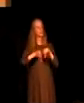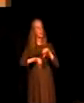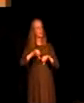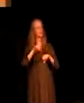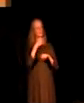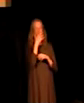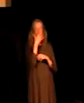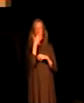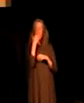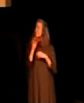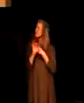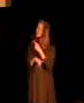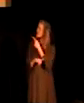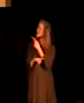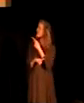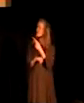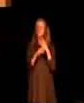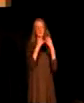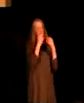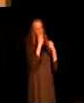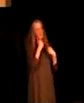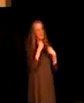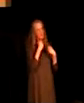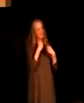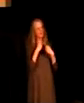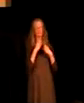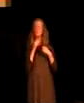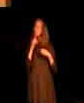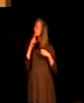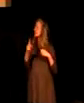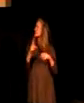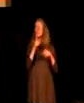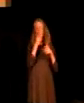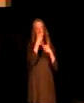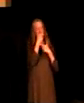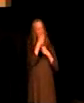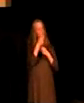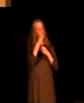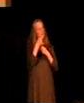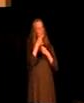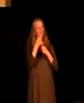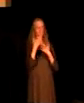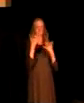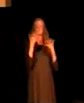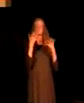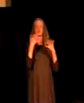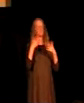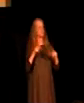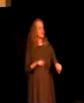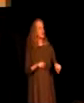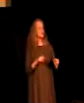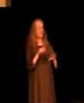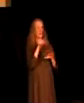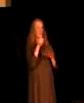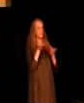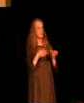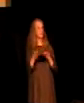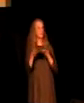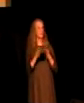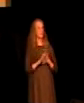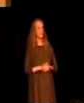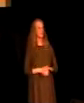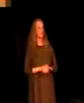And it's incredibly valuable and incredibly interesting, and it was all a fluke. It was never designed. Our